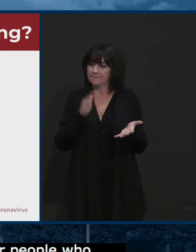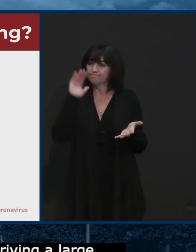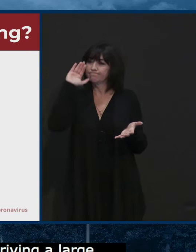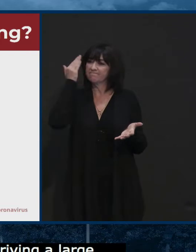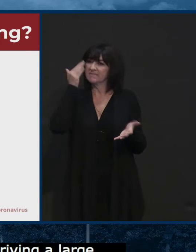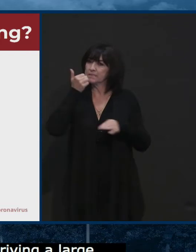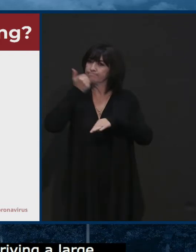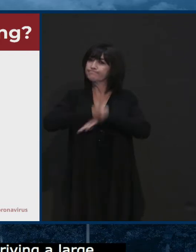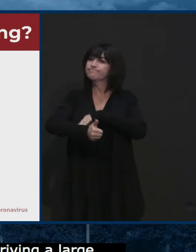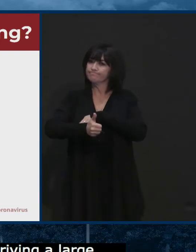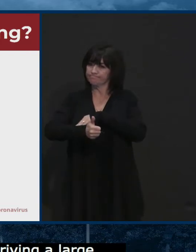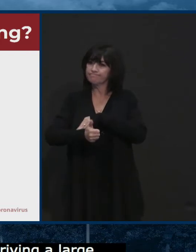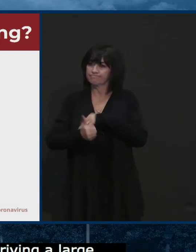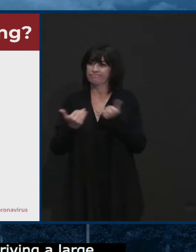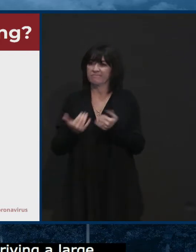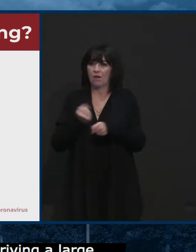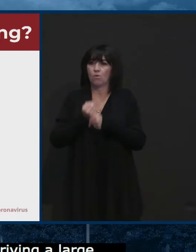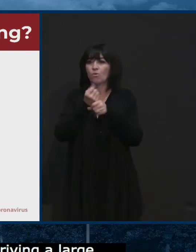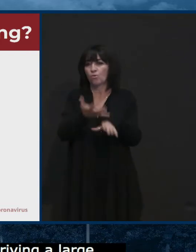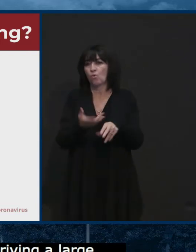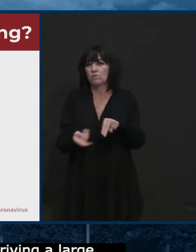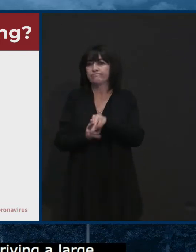in our state right now. So